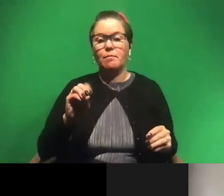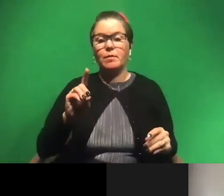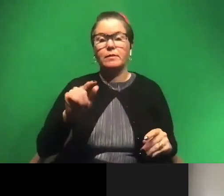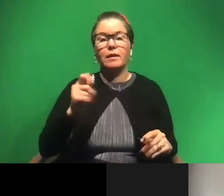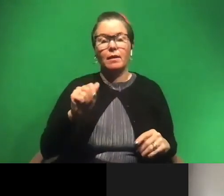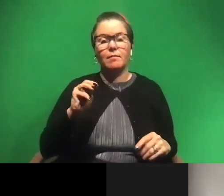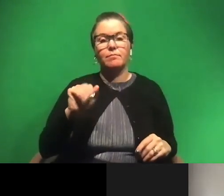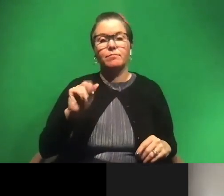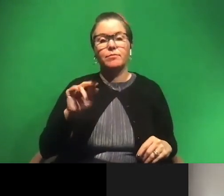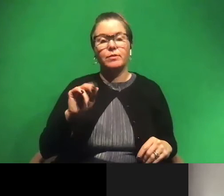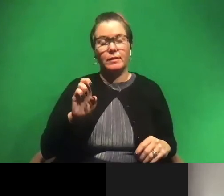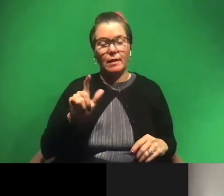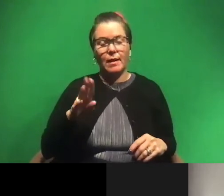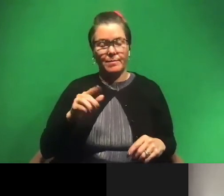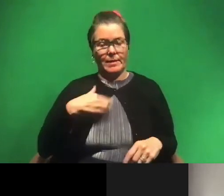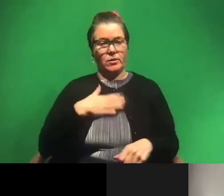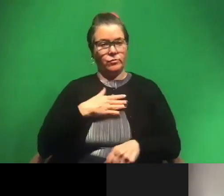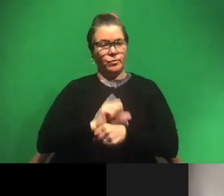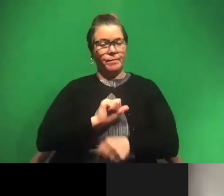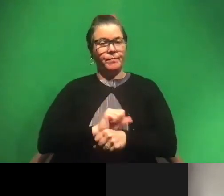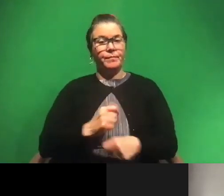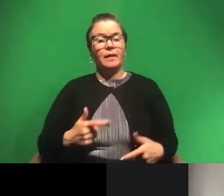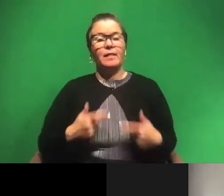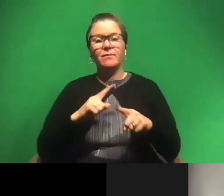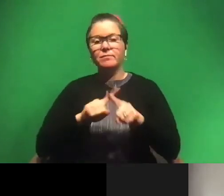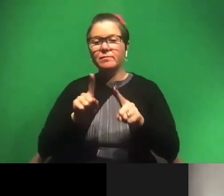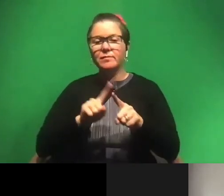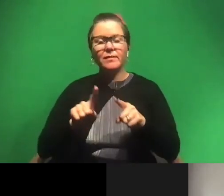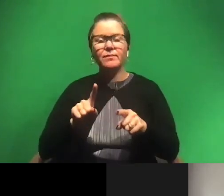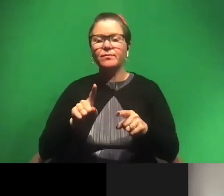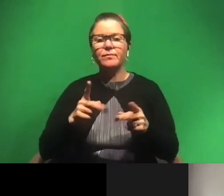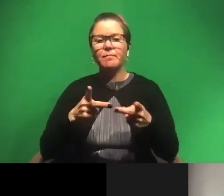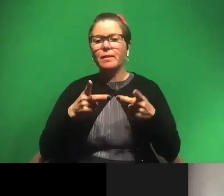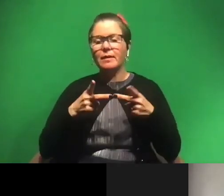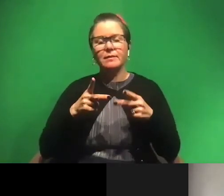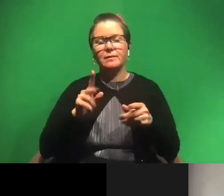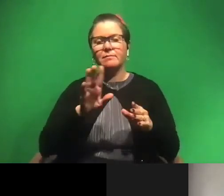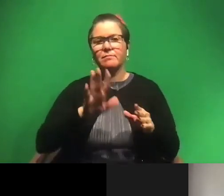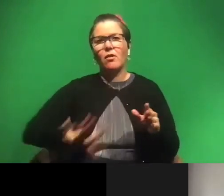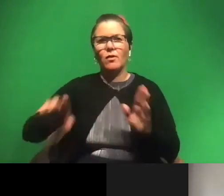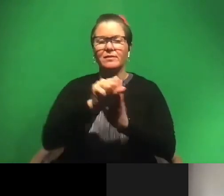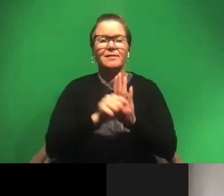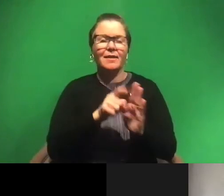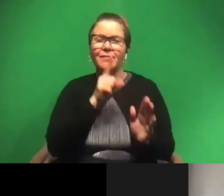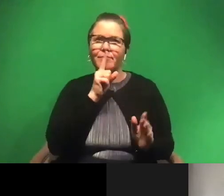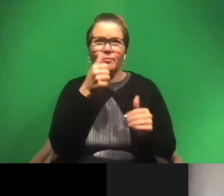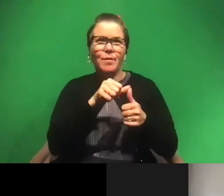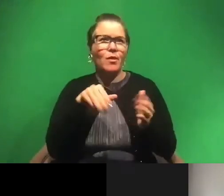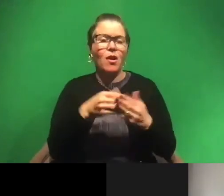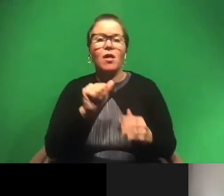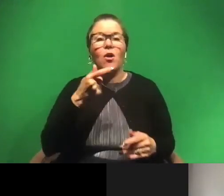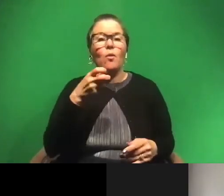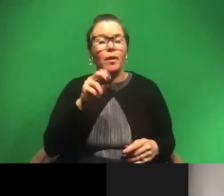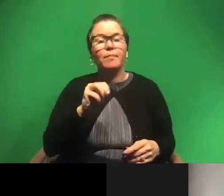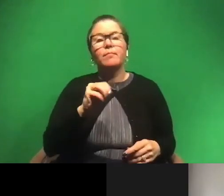work. They live at all different institutions throughout the state. And I'm not going to remember them all, but some of them are like the Aquarium of the